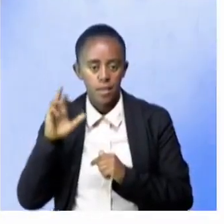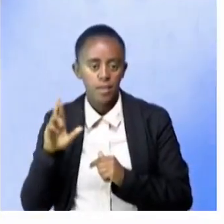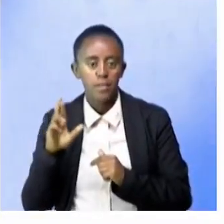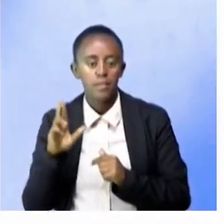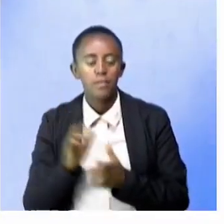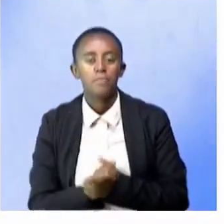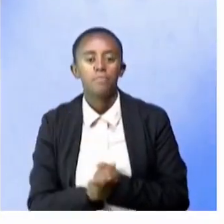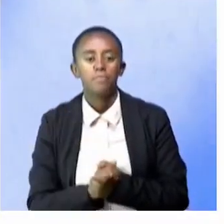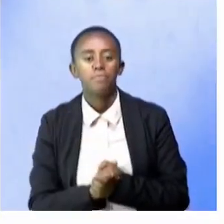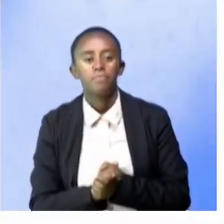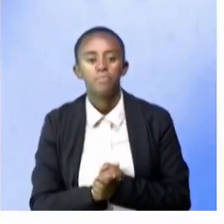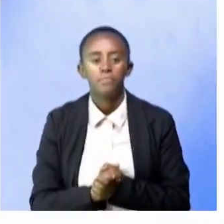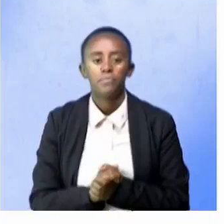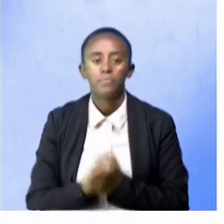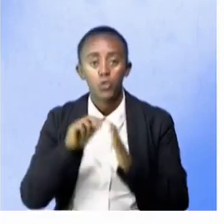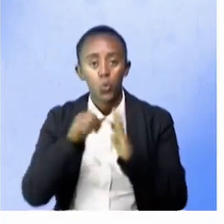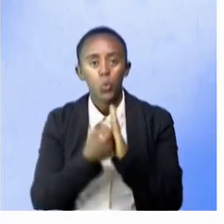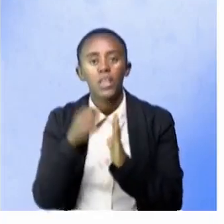Unit 10.